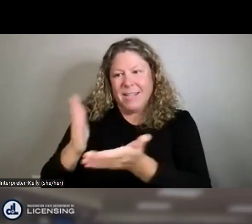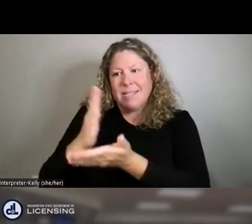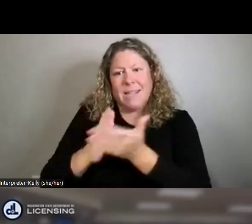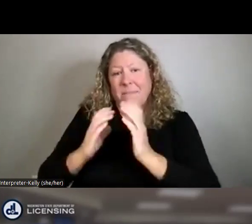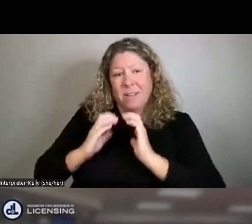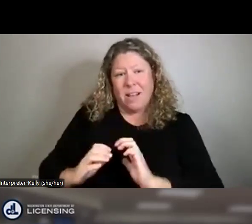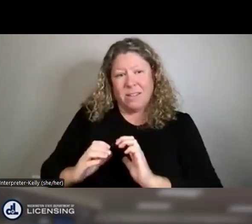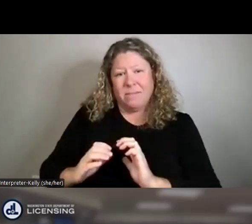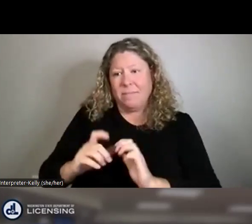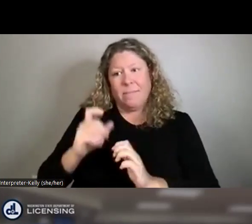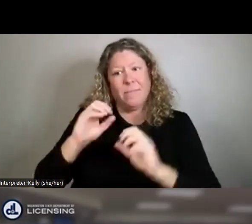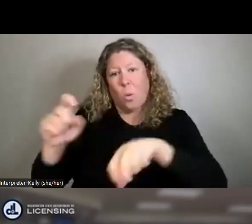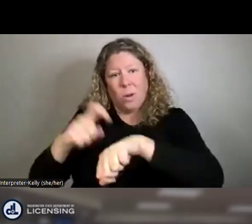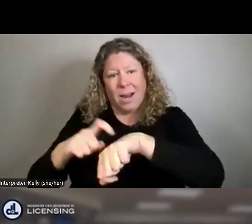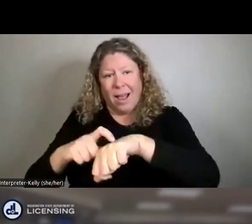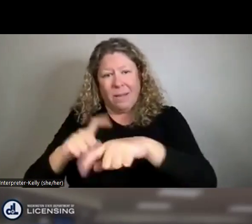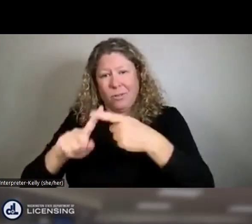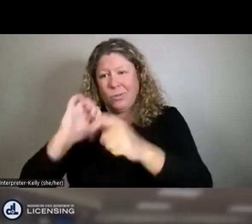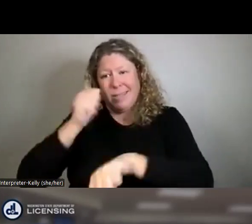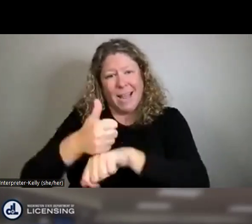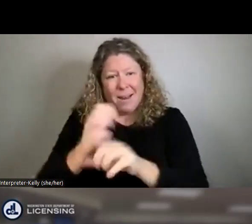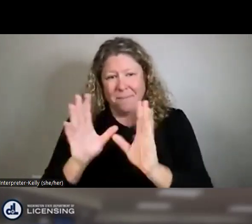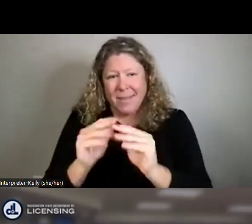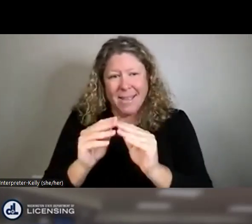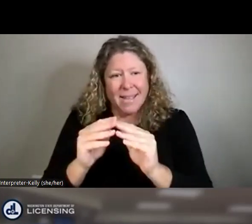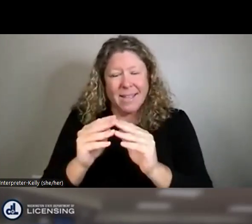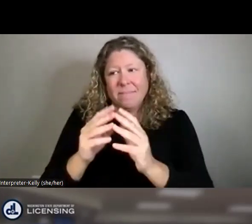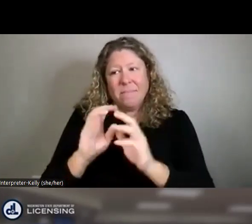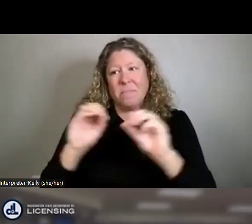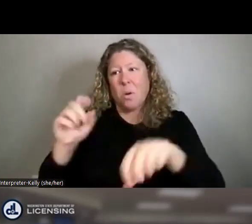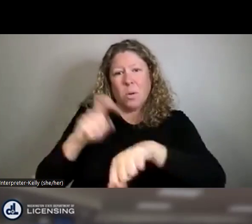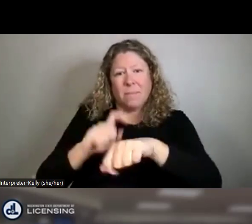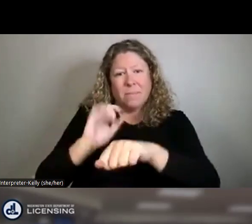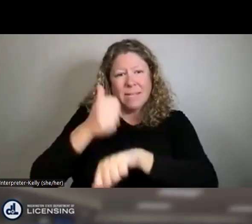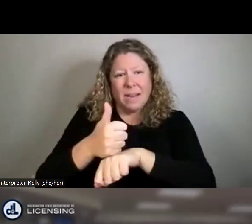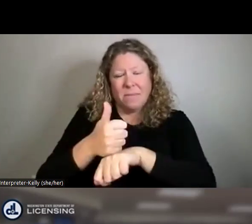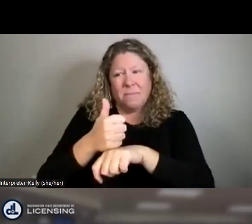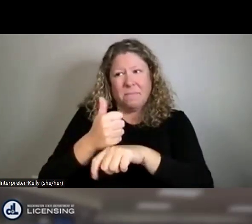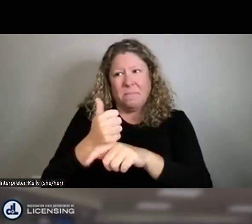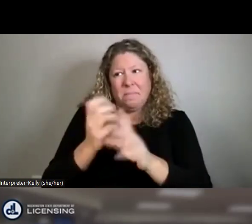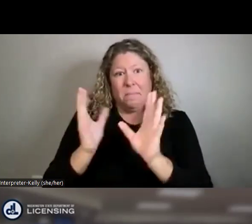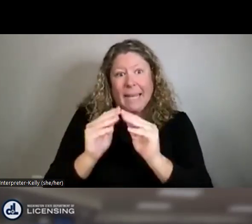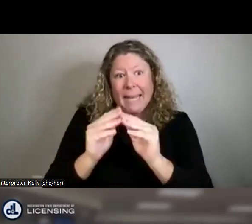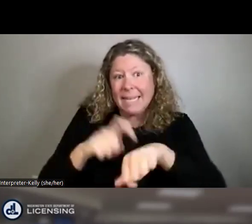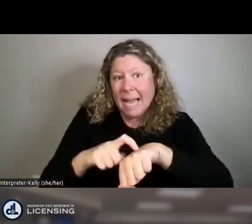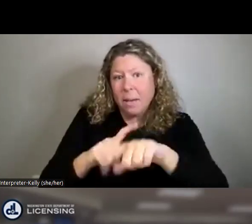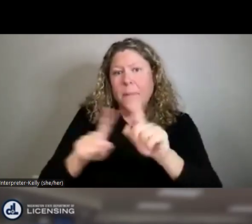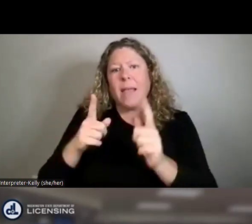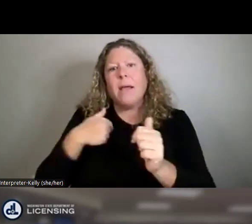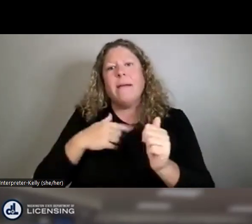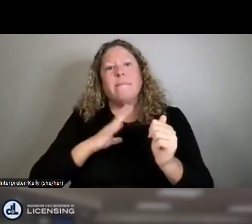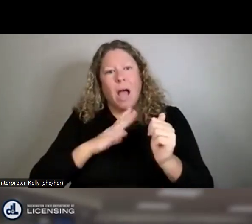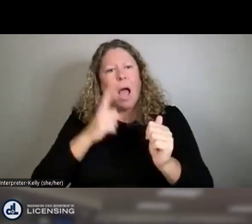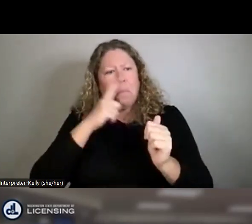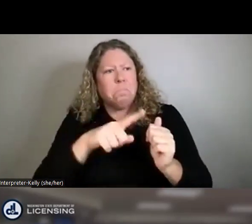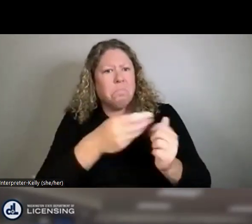did not have time to set up a meeting to do an interview with us, but they were absolutely willing to take a quick survey.